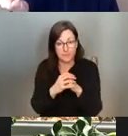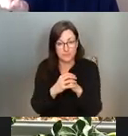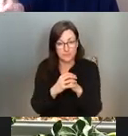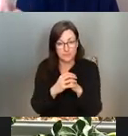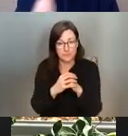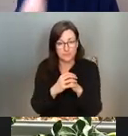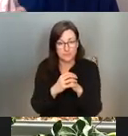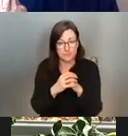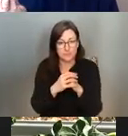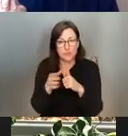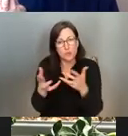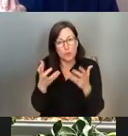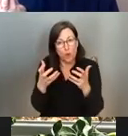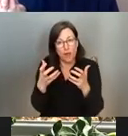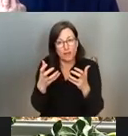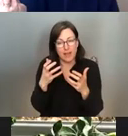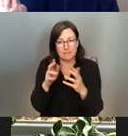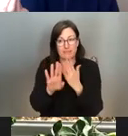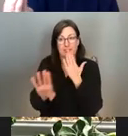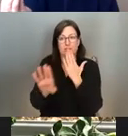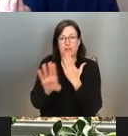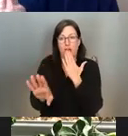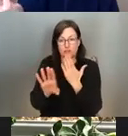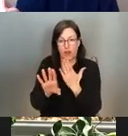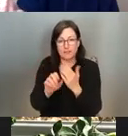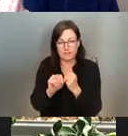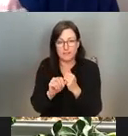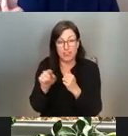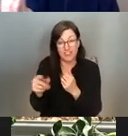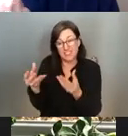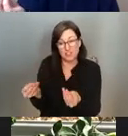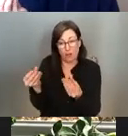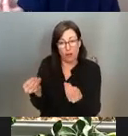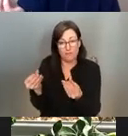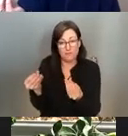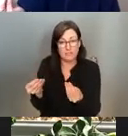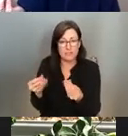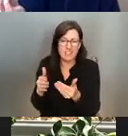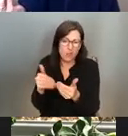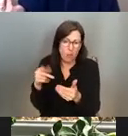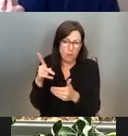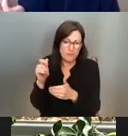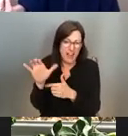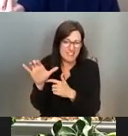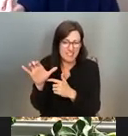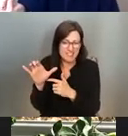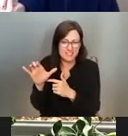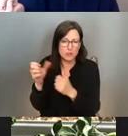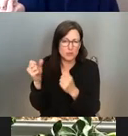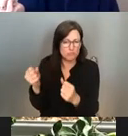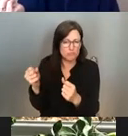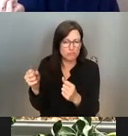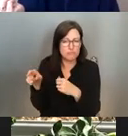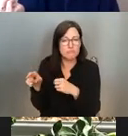some high visual contrast for the most part. This one is a soft wicker. It's almost a plastic weave to it.